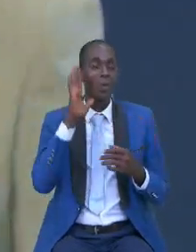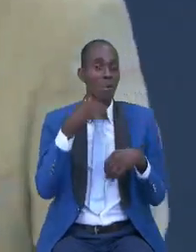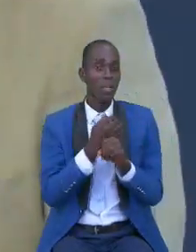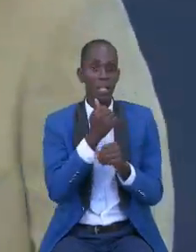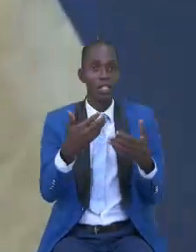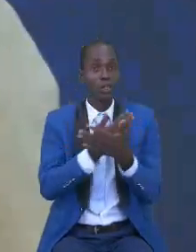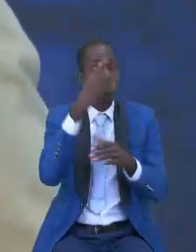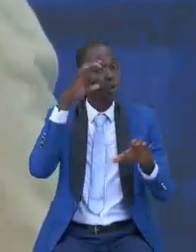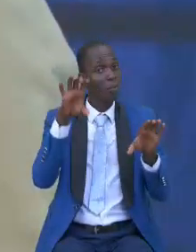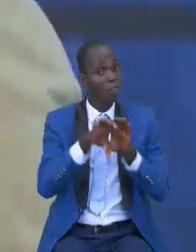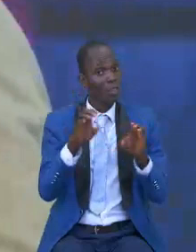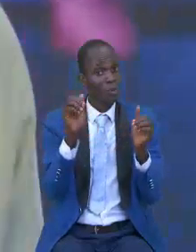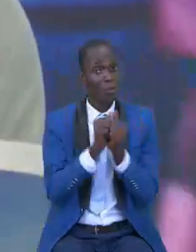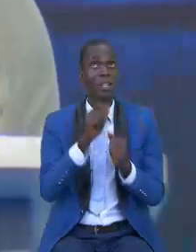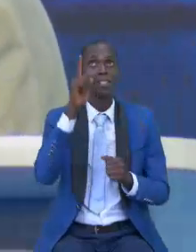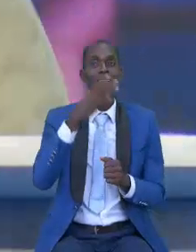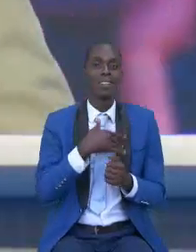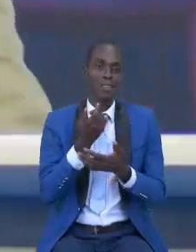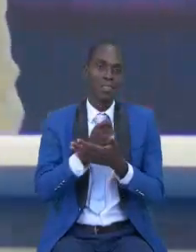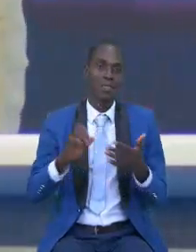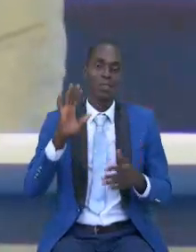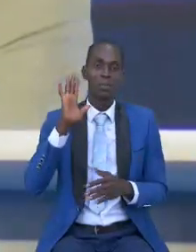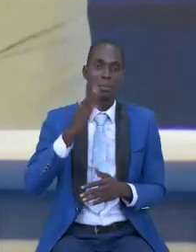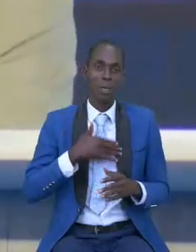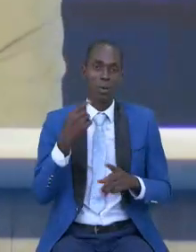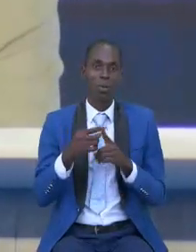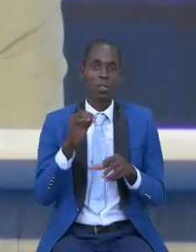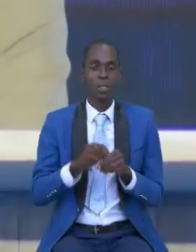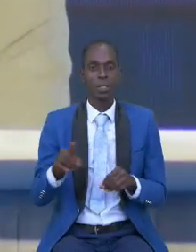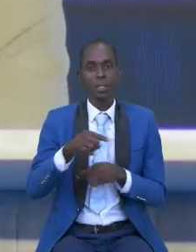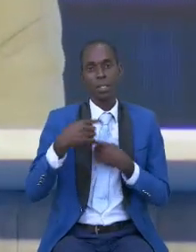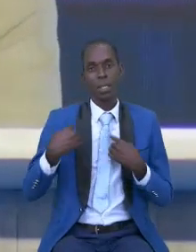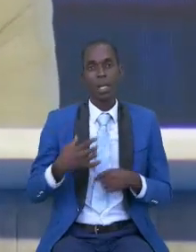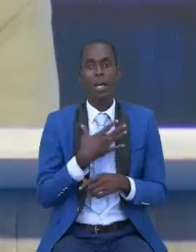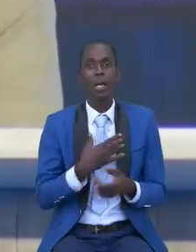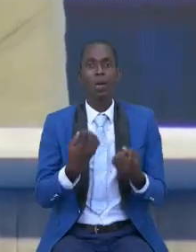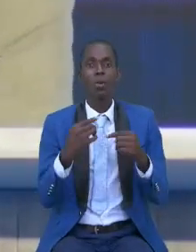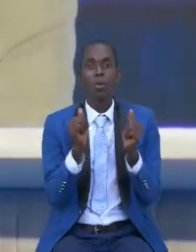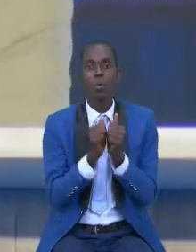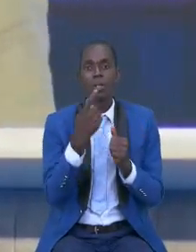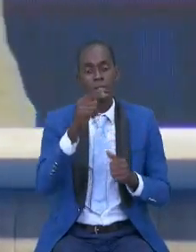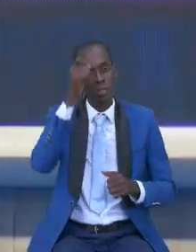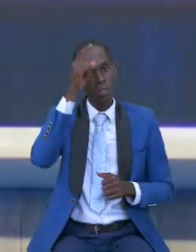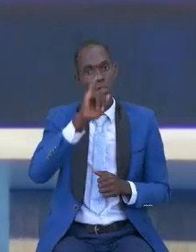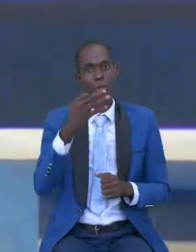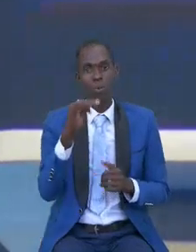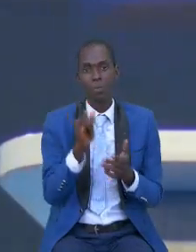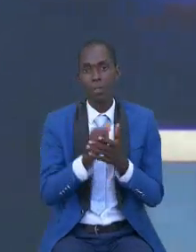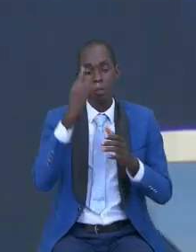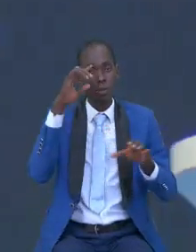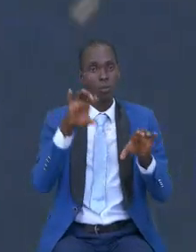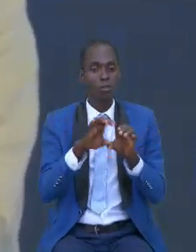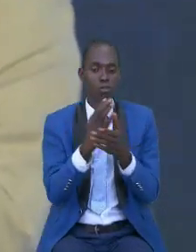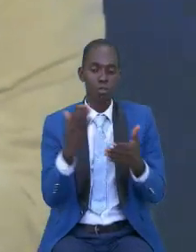I'll write my word in their heart. And you come with the understanding of that covenant,